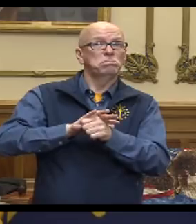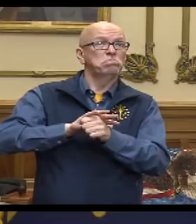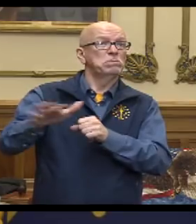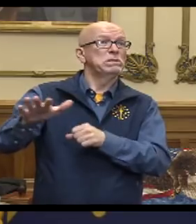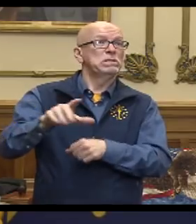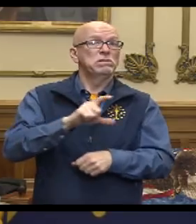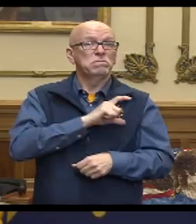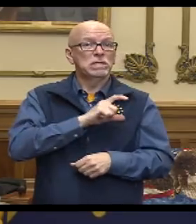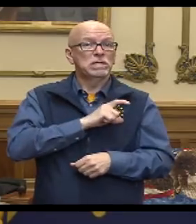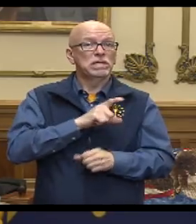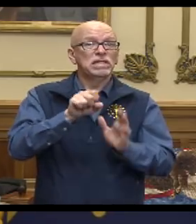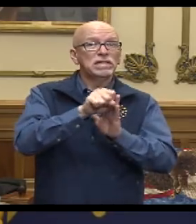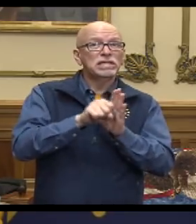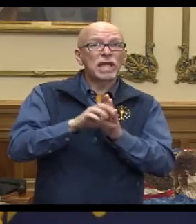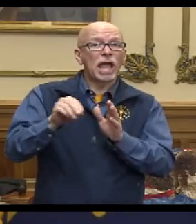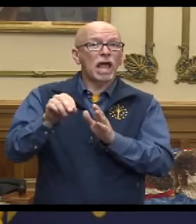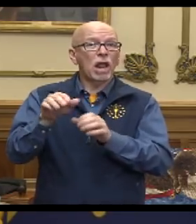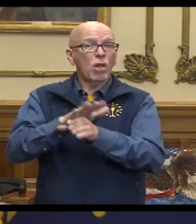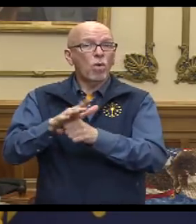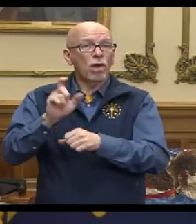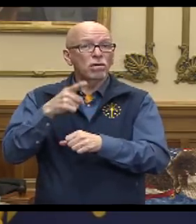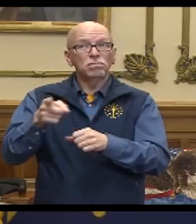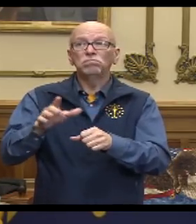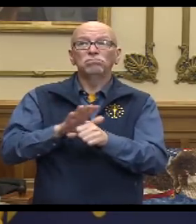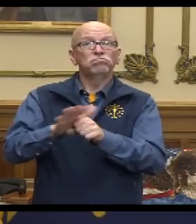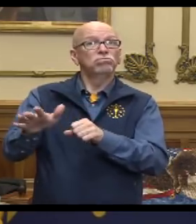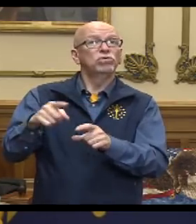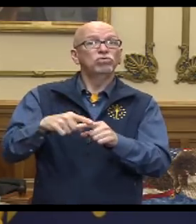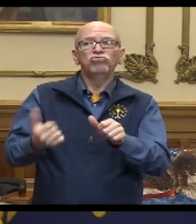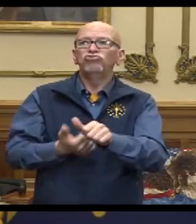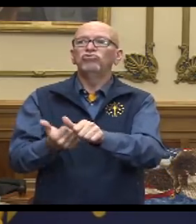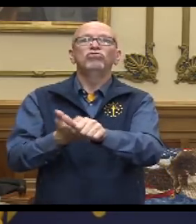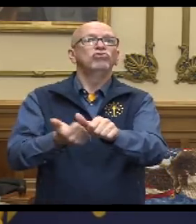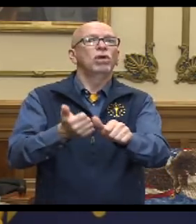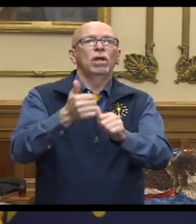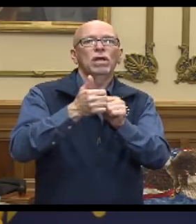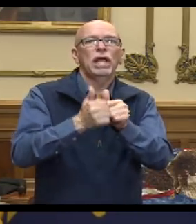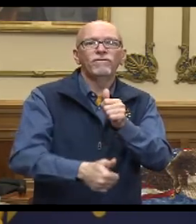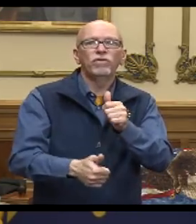enforcement, both state and local, to go chase down every